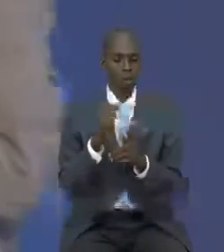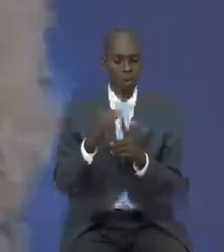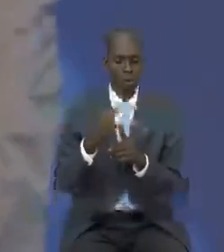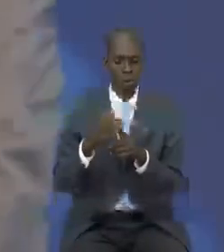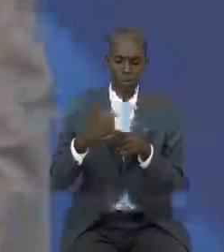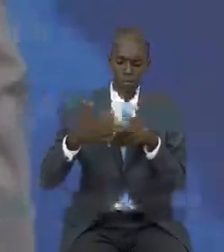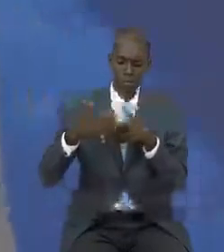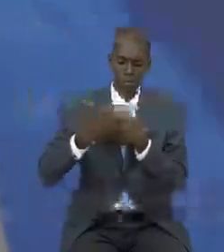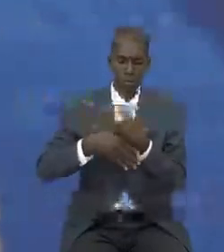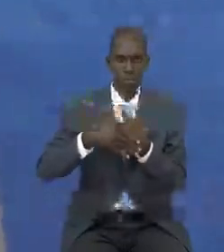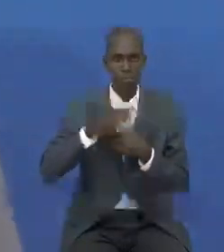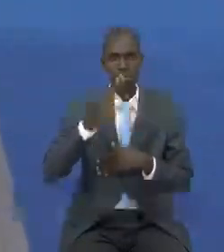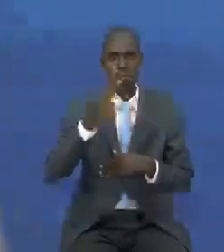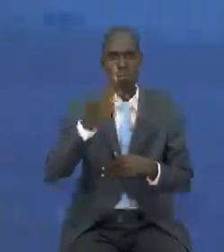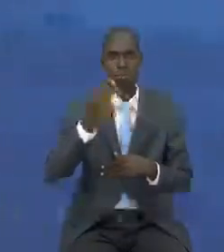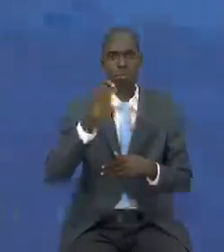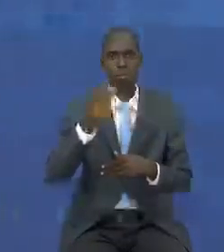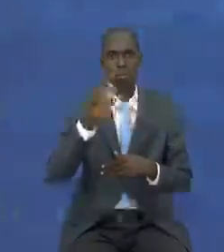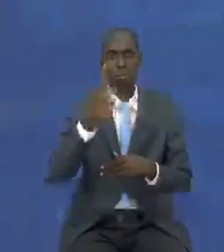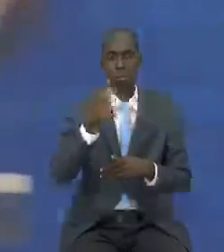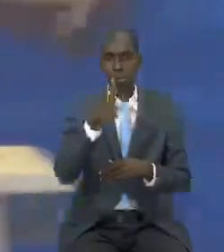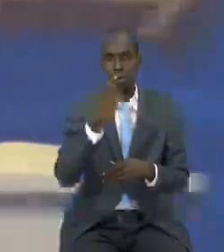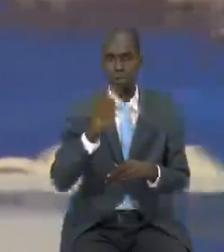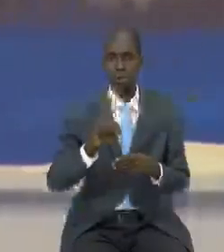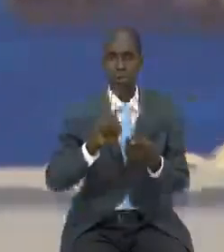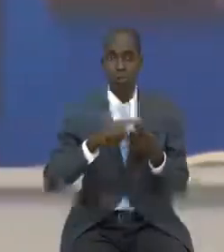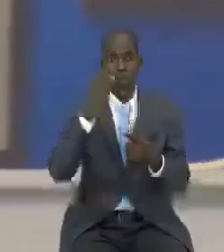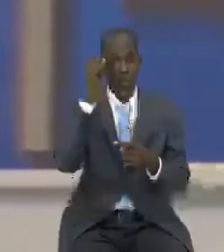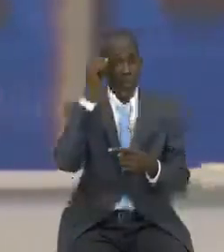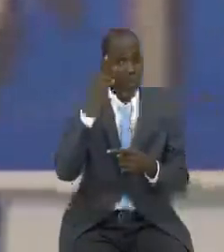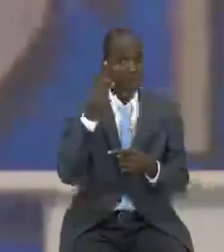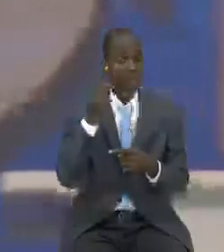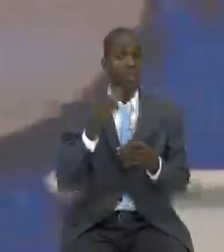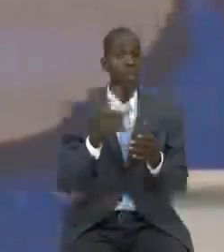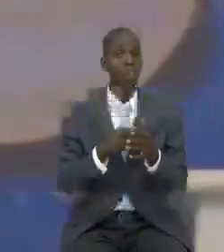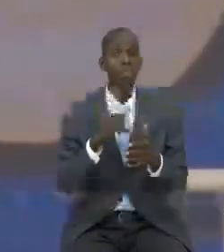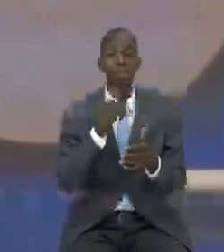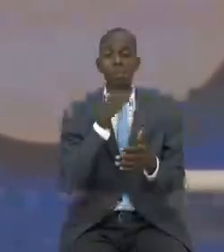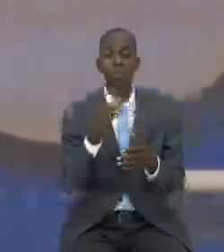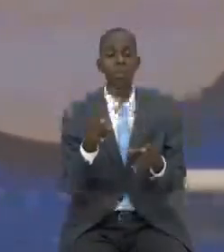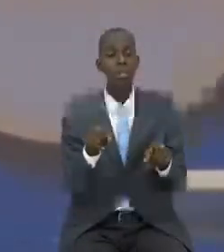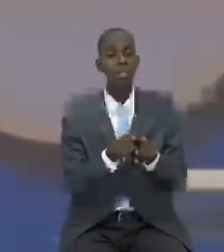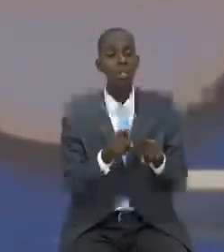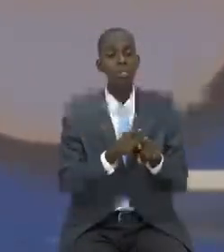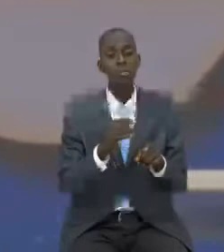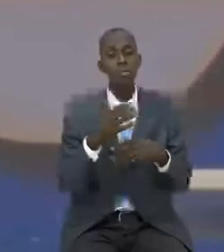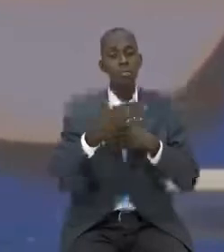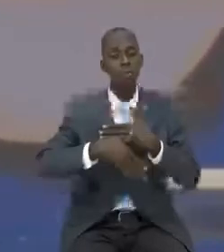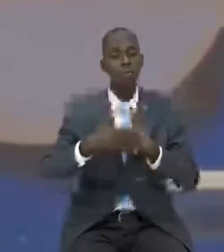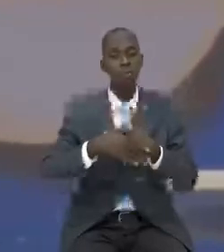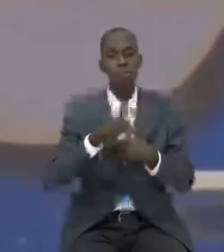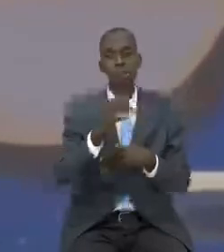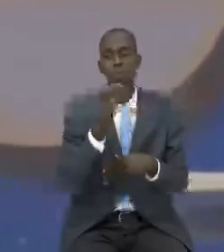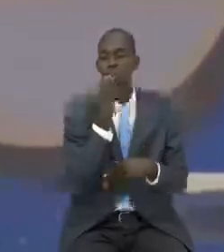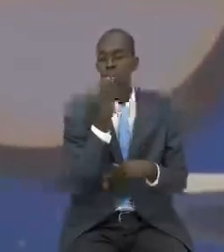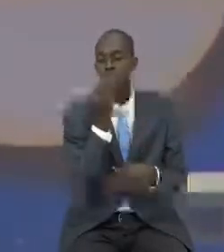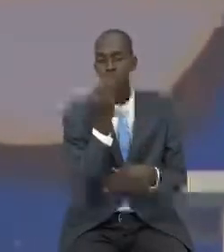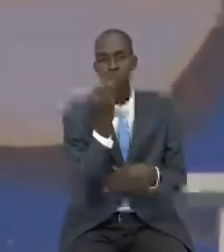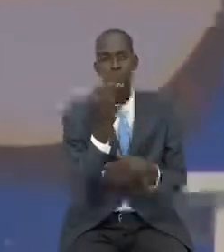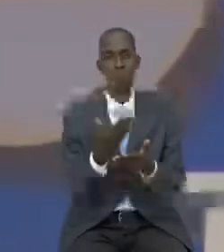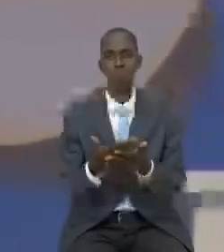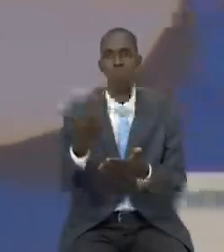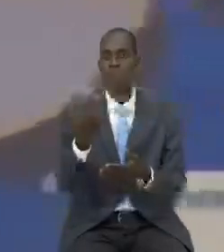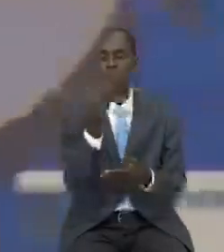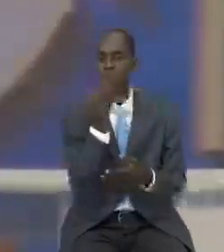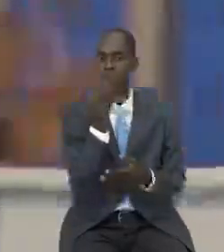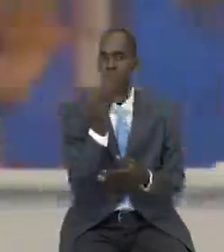you need to understand, it's not just the loaf of bread you buy and get and put in your mouth. I'll tell